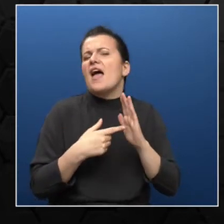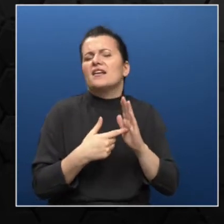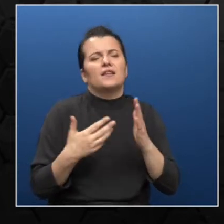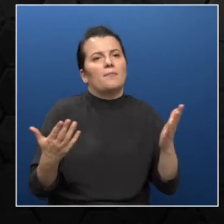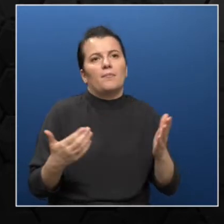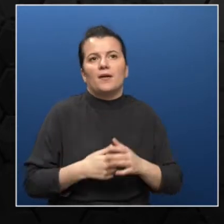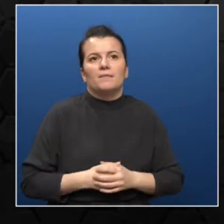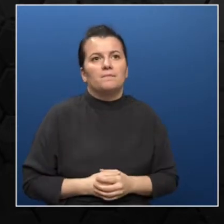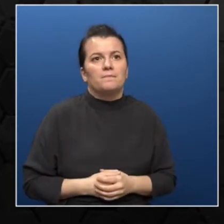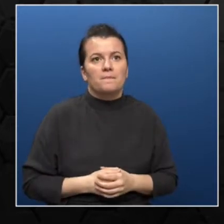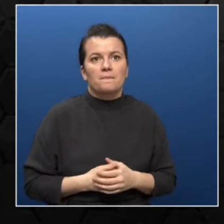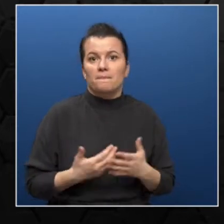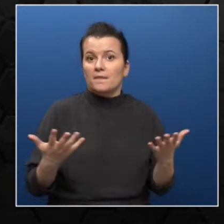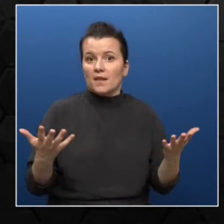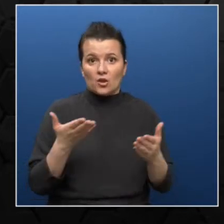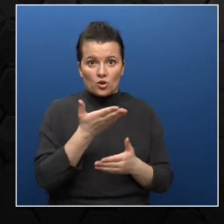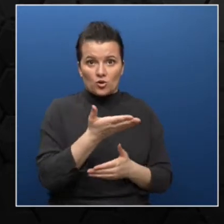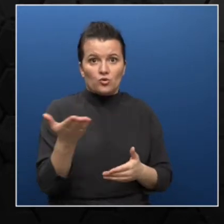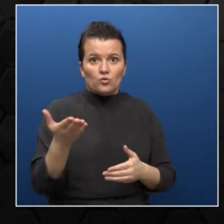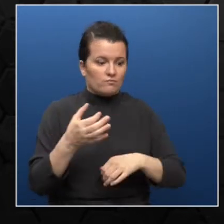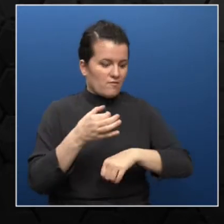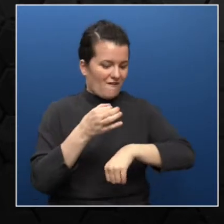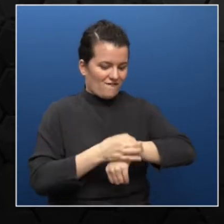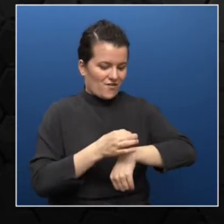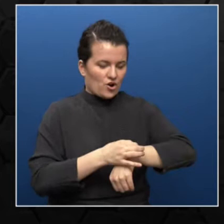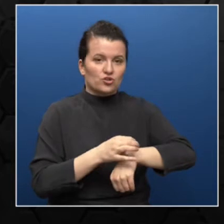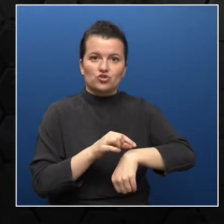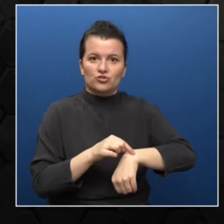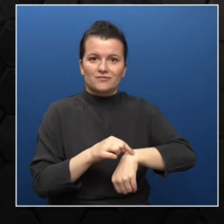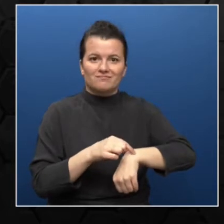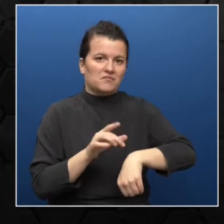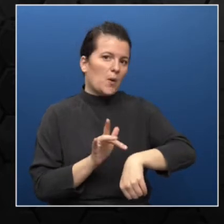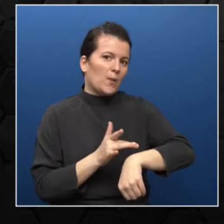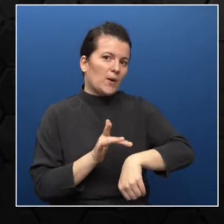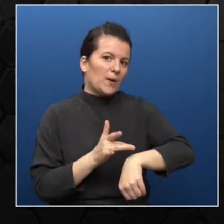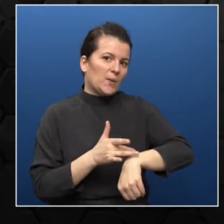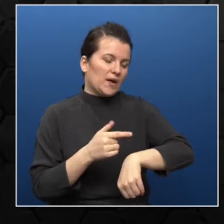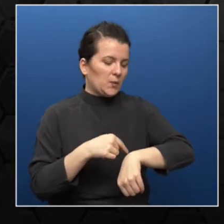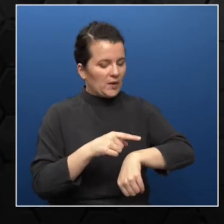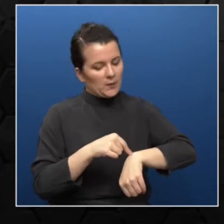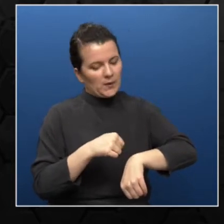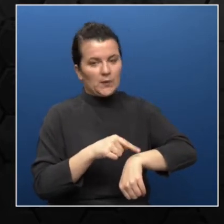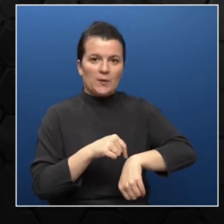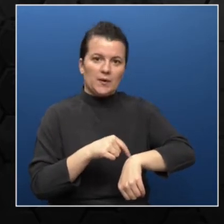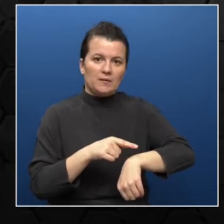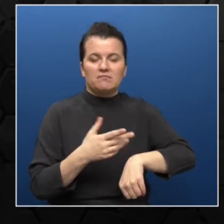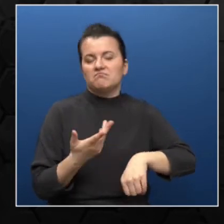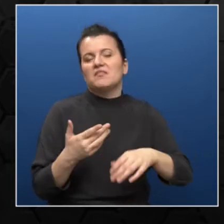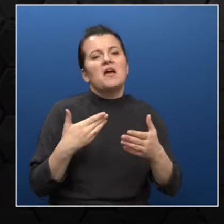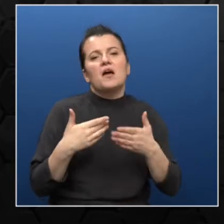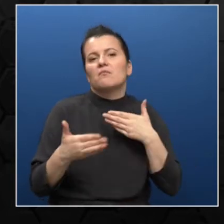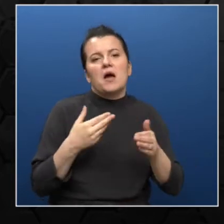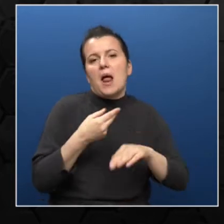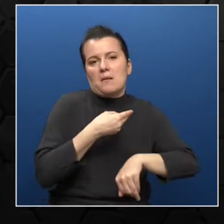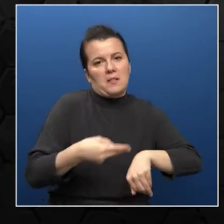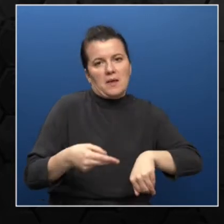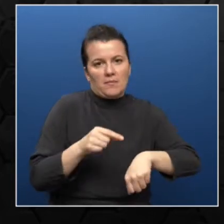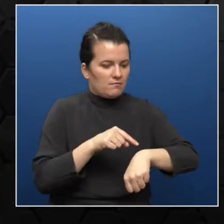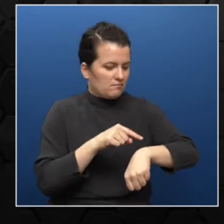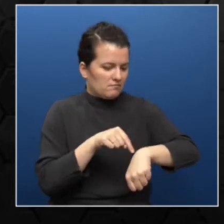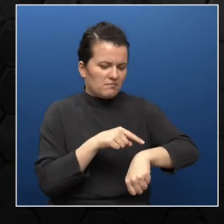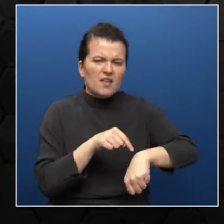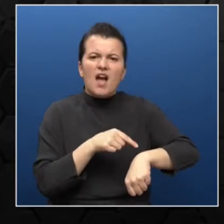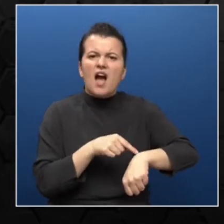many of you would be using smartwatches, such as Apple Watch or some Android-based watch. And so how many of you